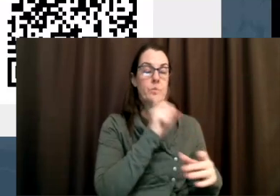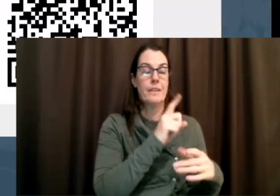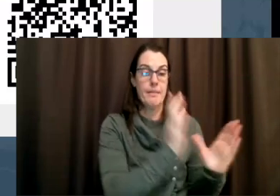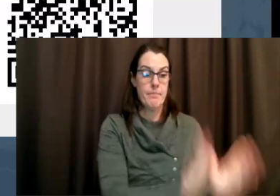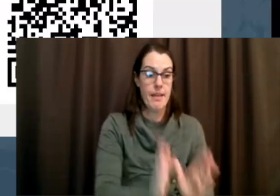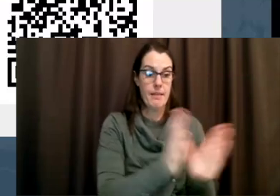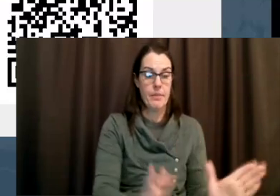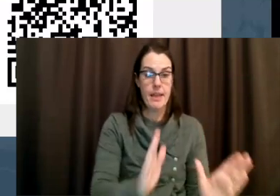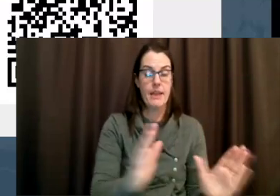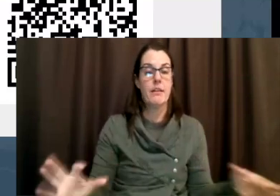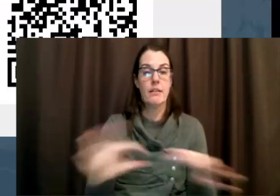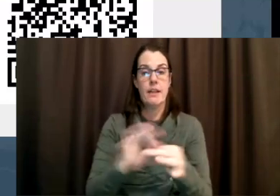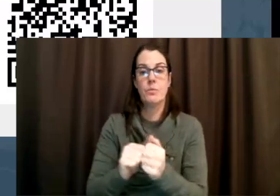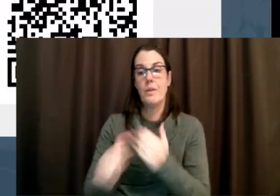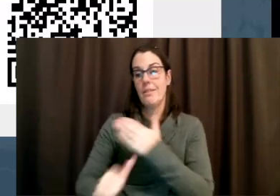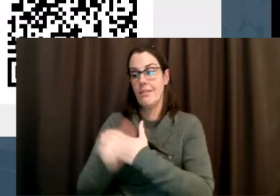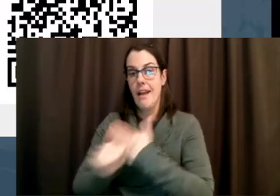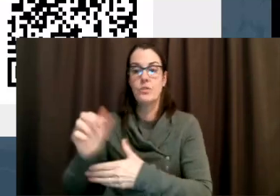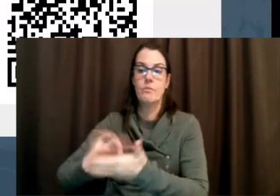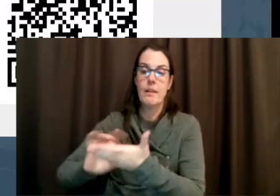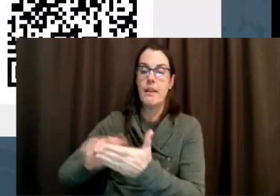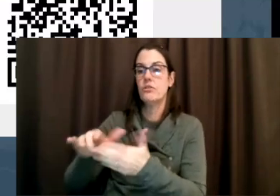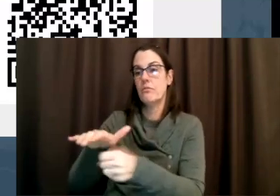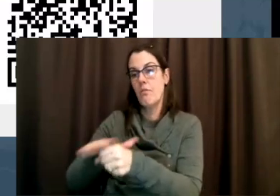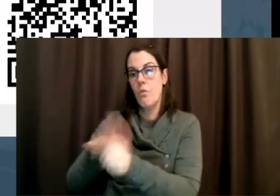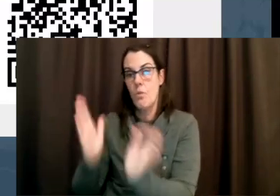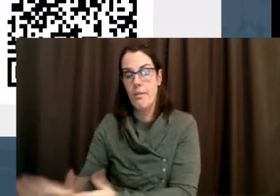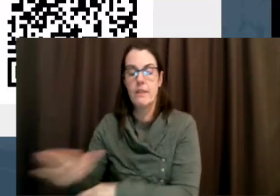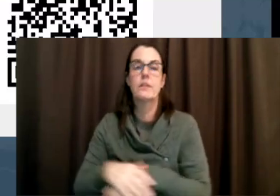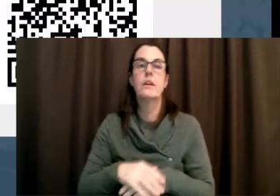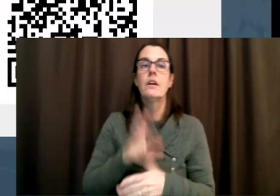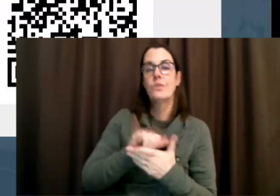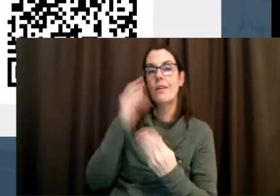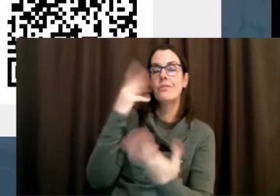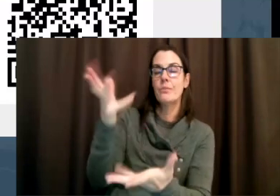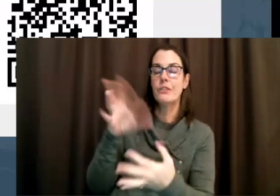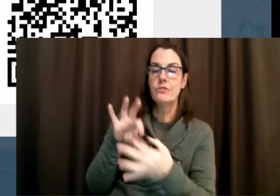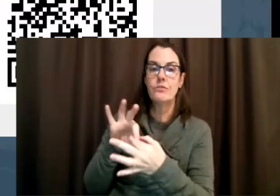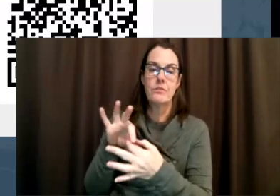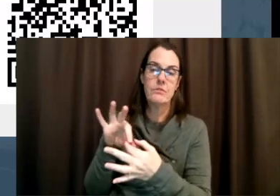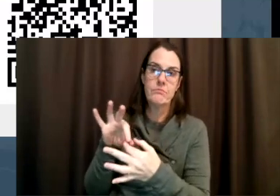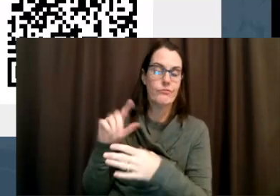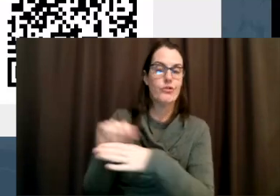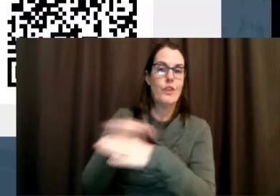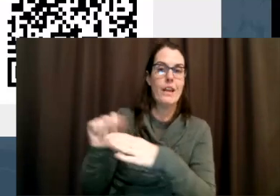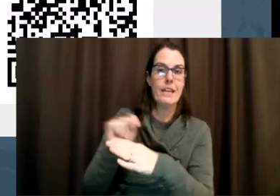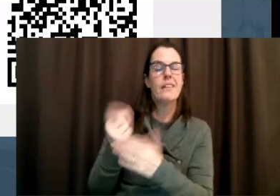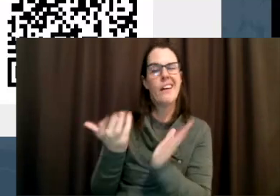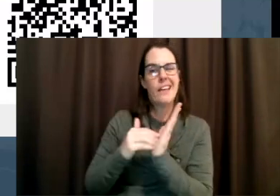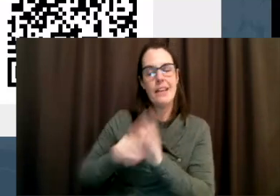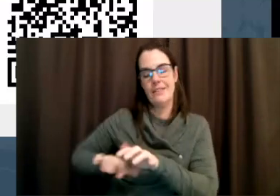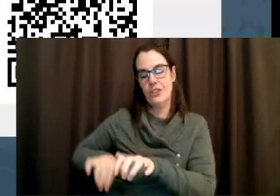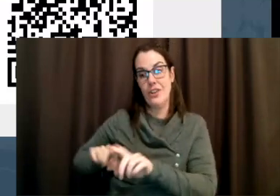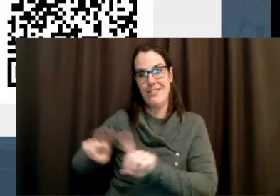hazard mitigation and other local plans. So information about that upcoming offering is in the chat box. We